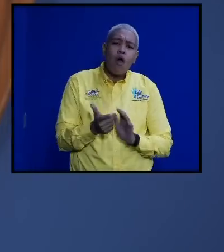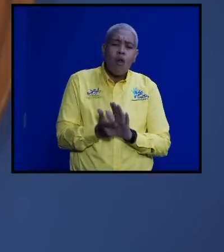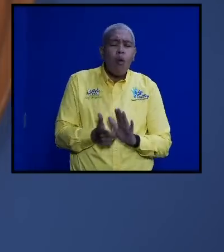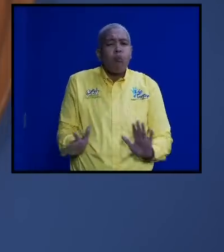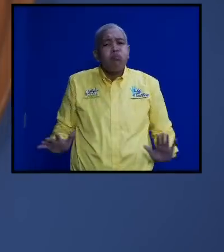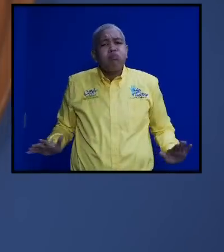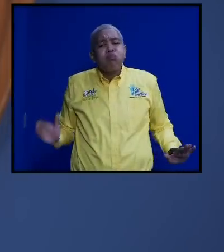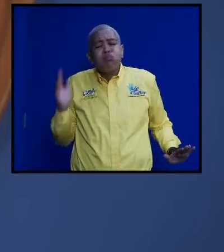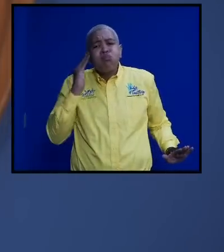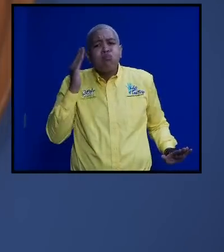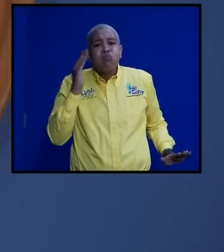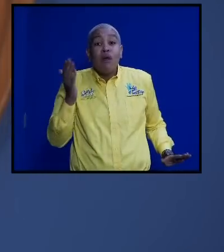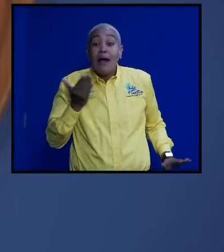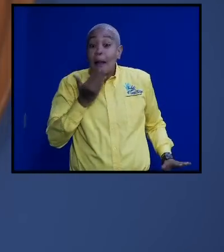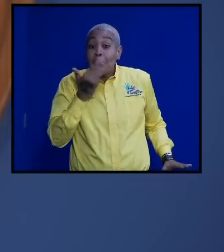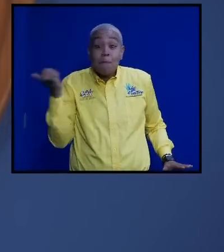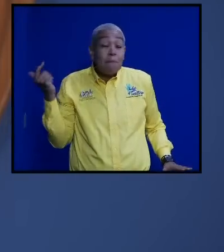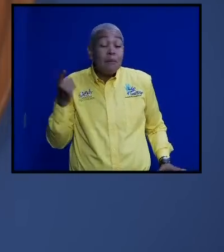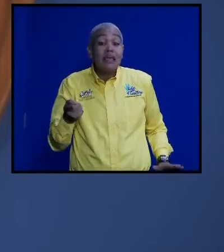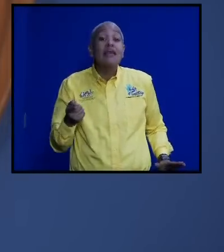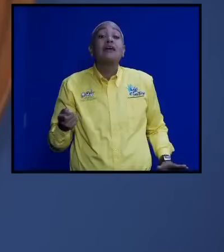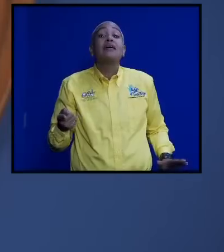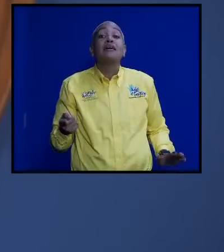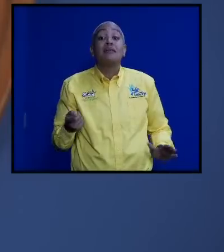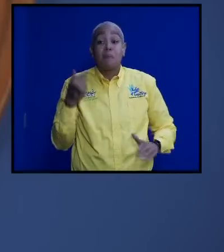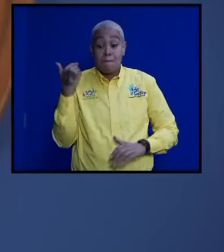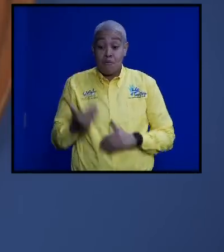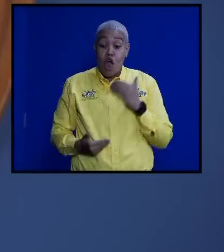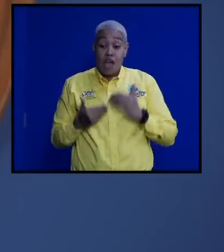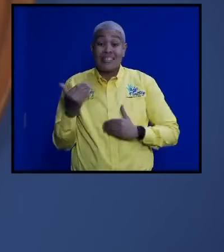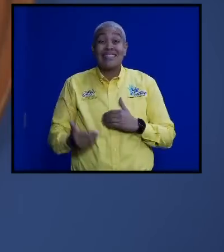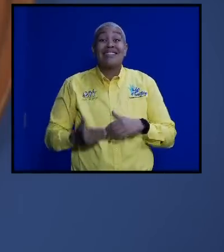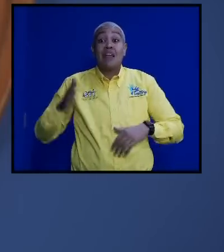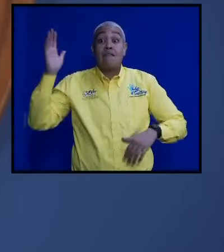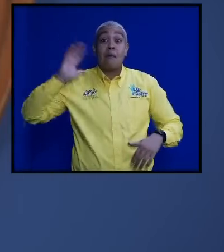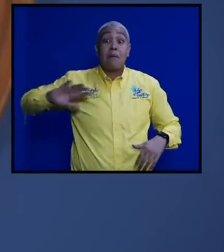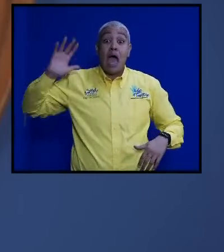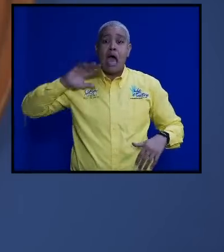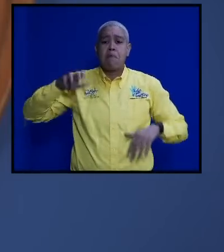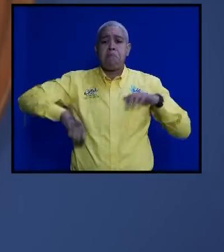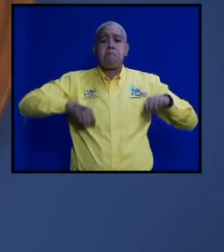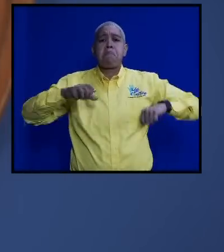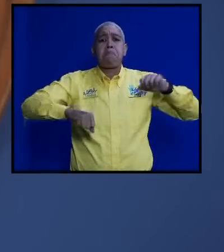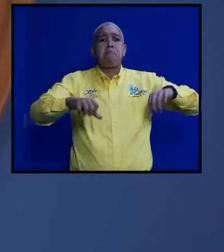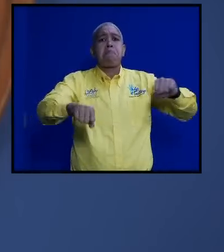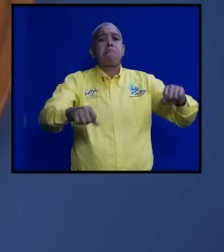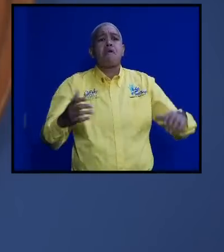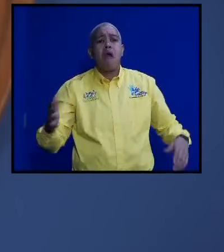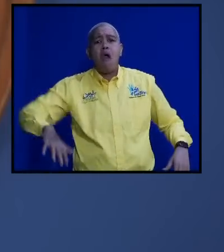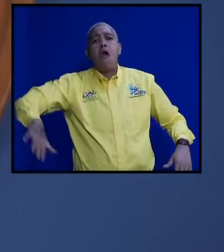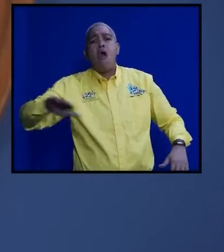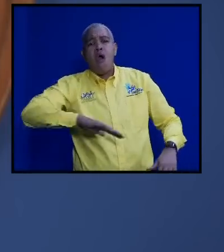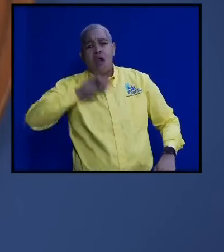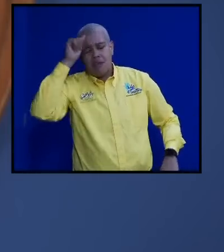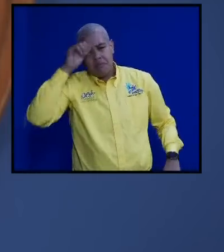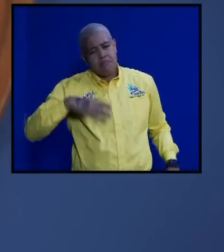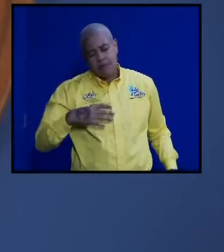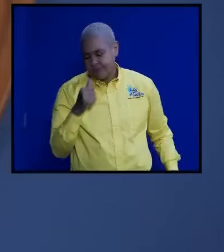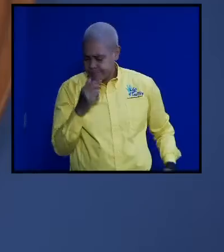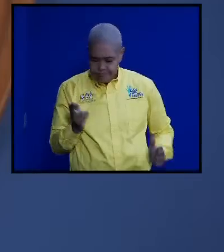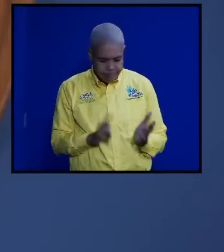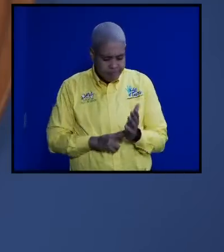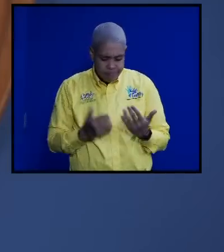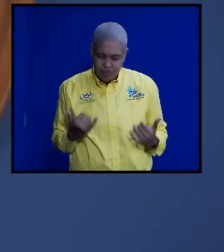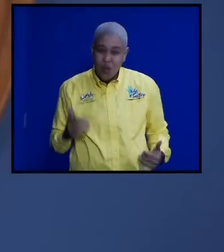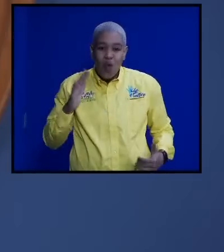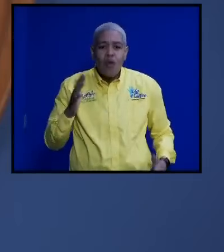the net fishing practice of times past no longer applies to today's security operations.